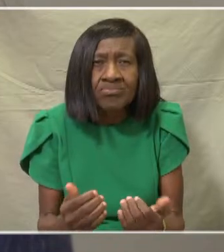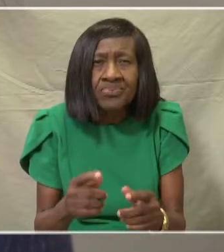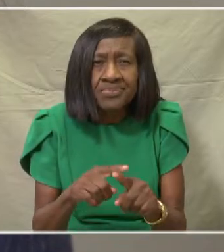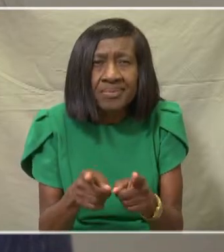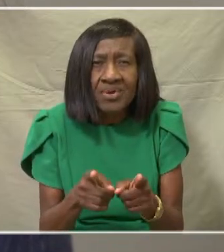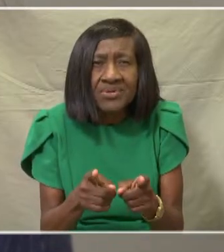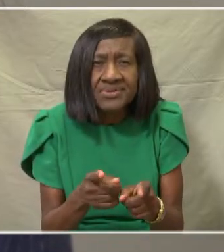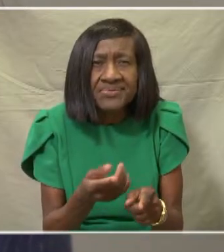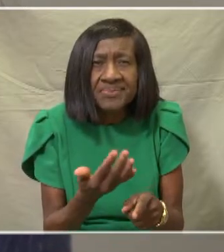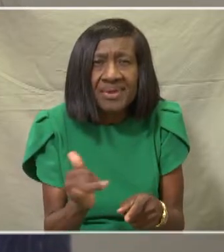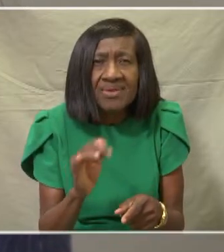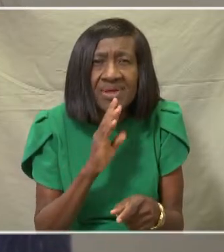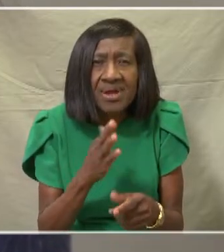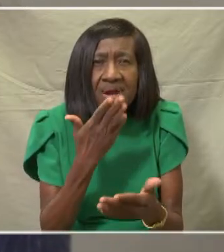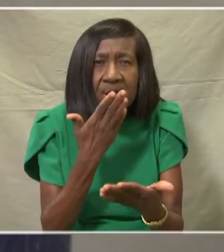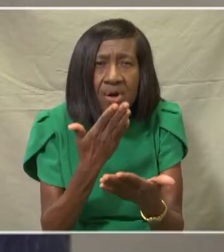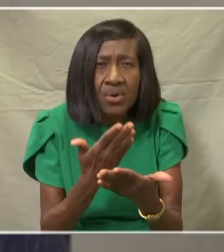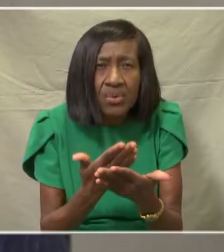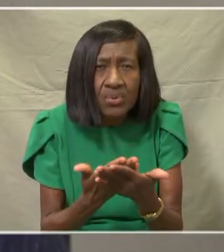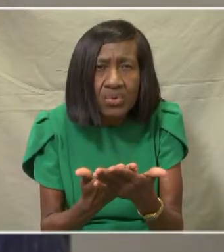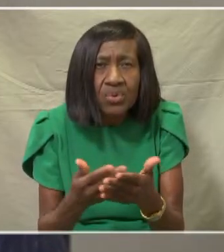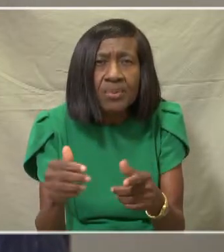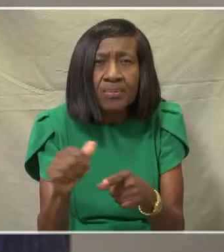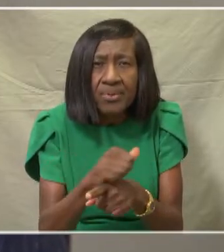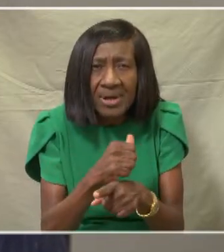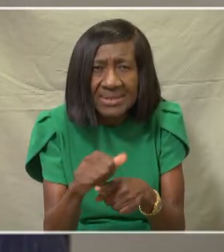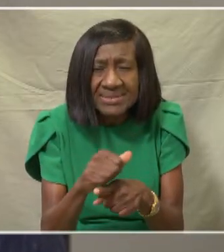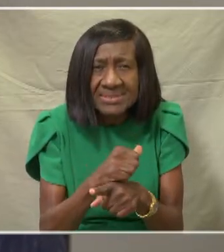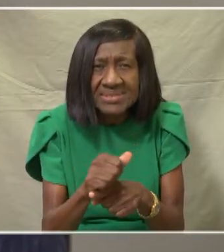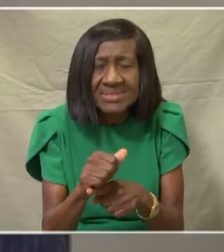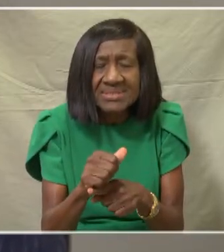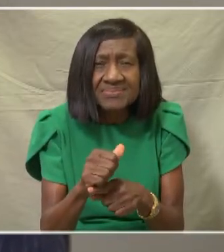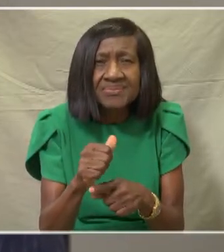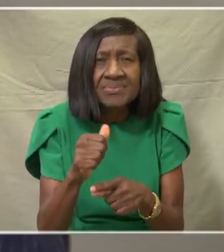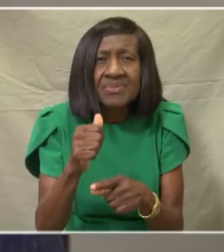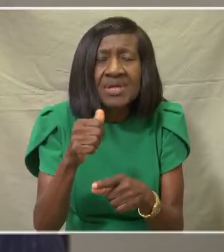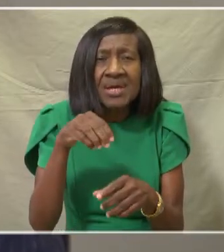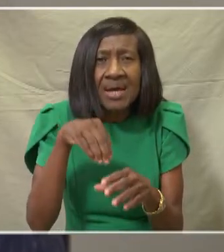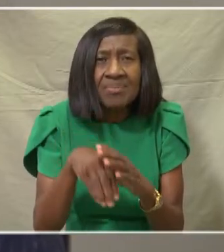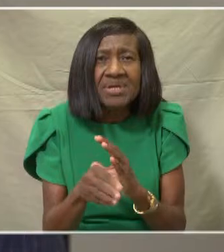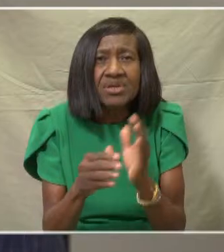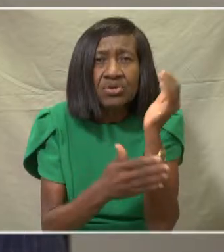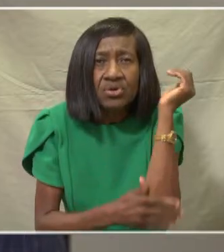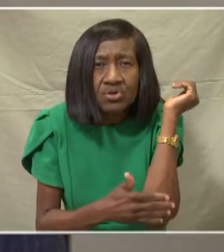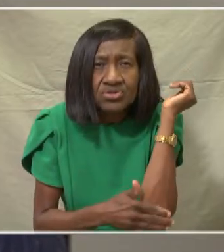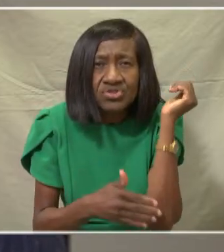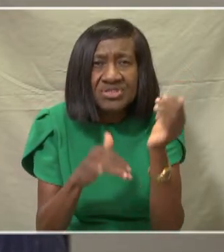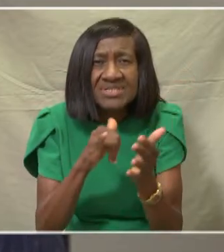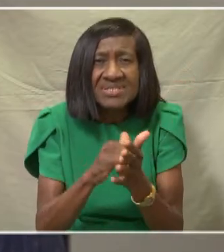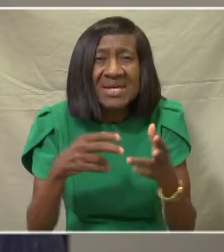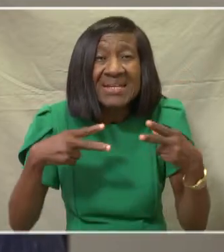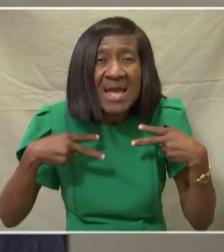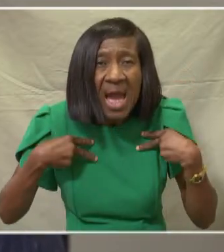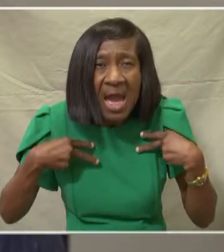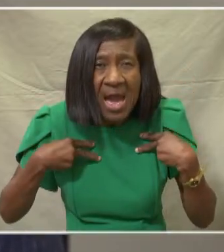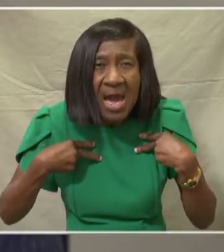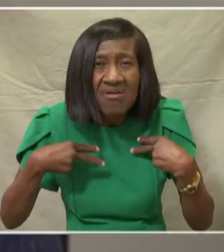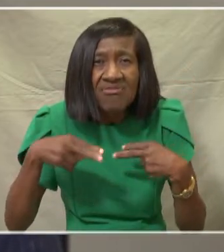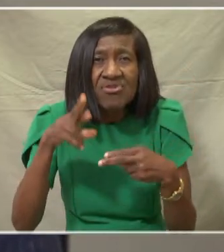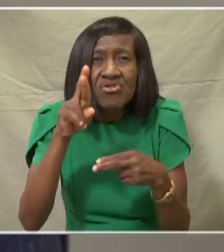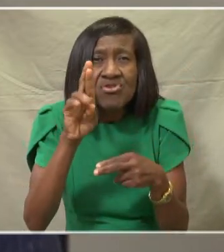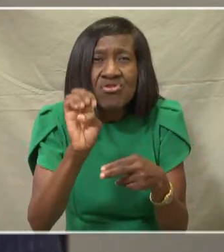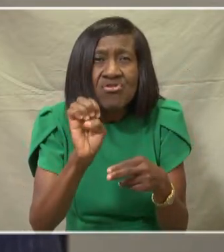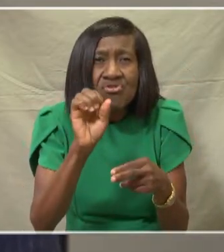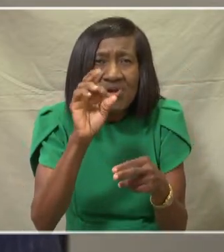good practices that have evolved in countries that have lots of referenda. And there indeed, though I won't be comparing